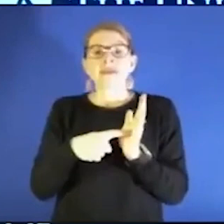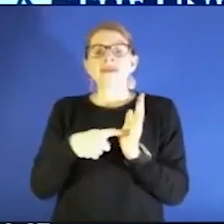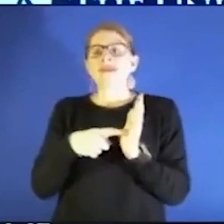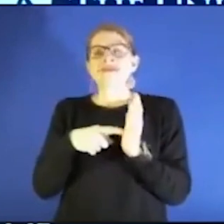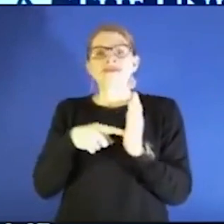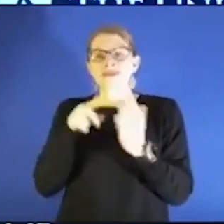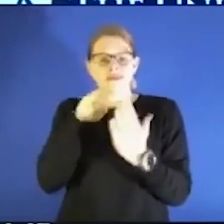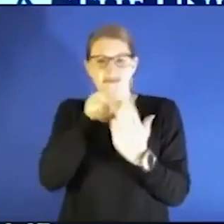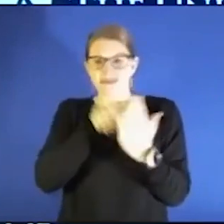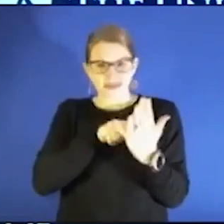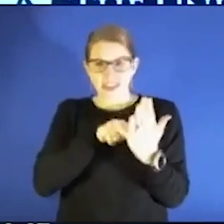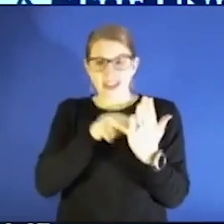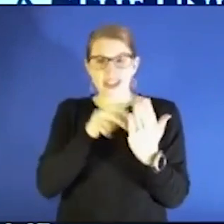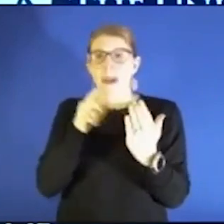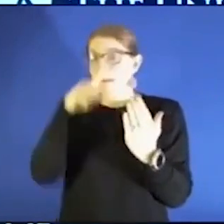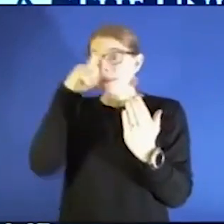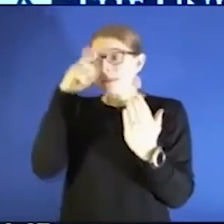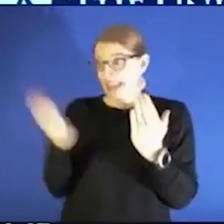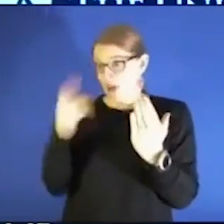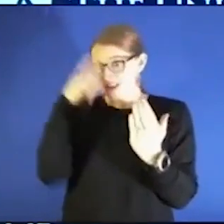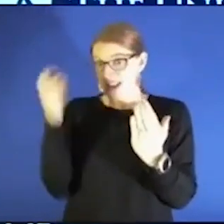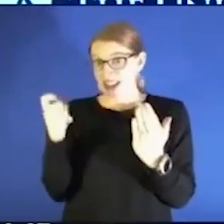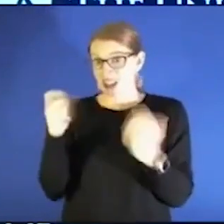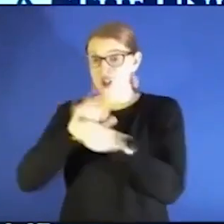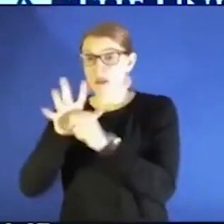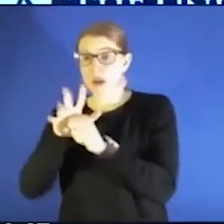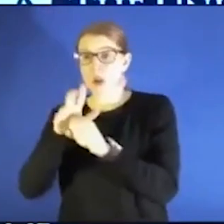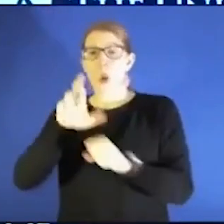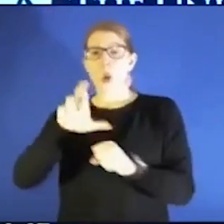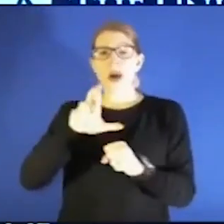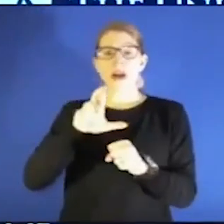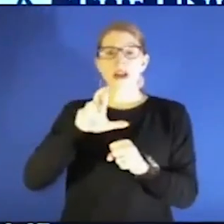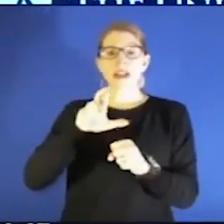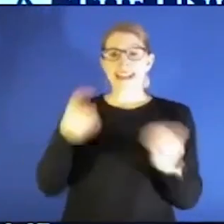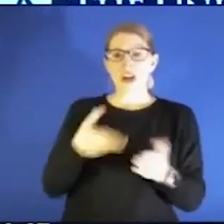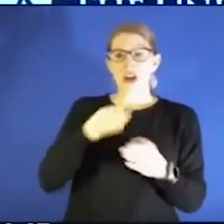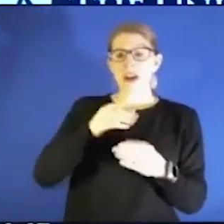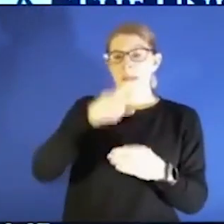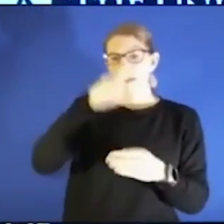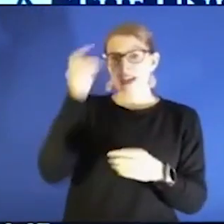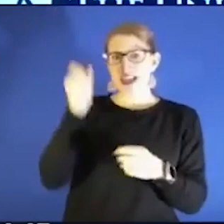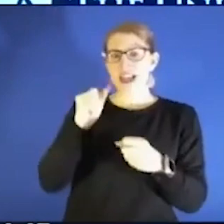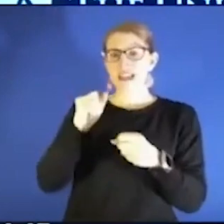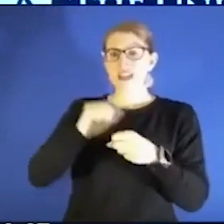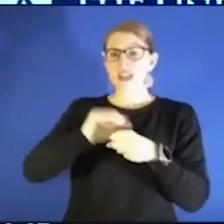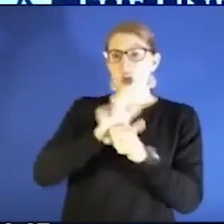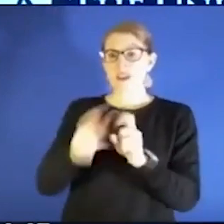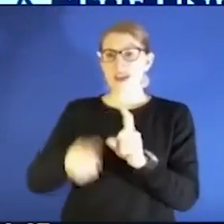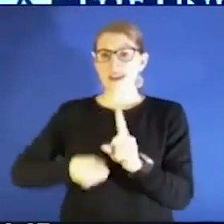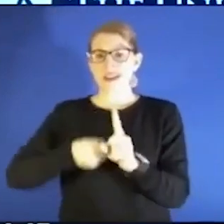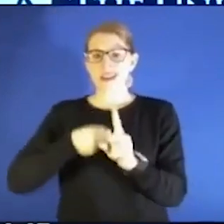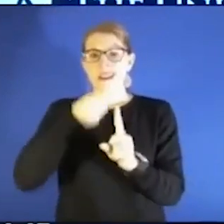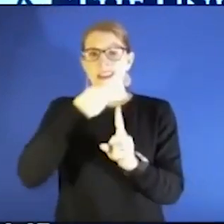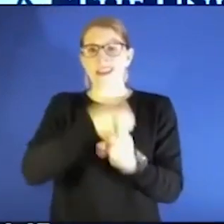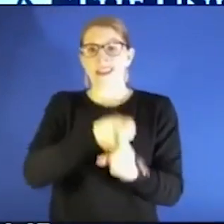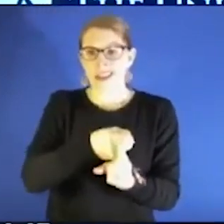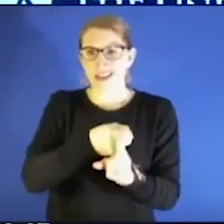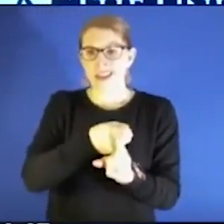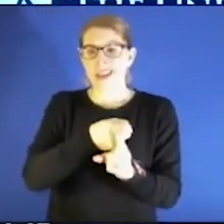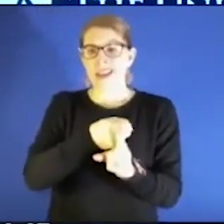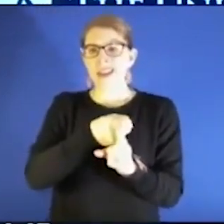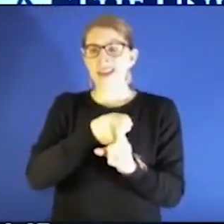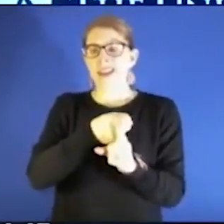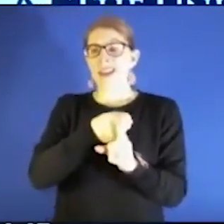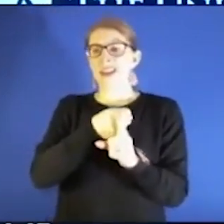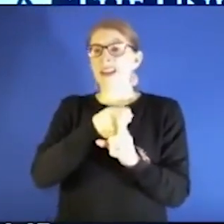Are they here because of COVID, or are they here because of a condition that might have been impacted by their COVID diagnosis? So those are ones that I kind of